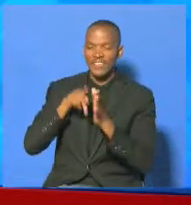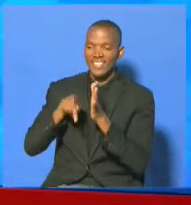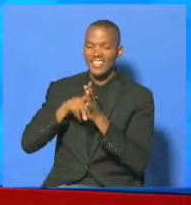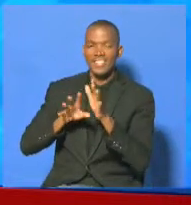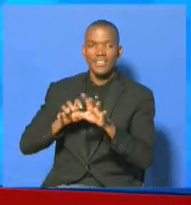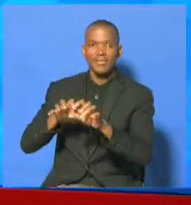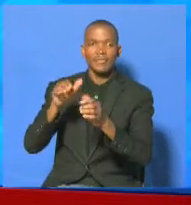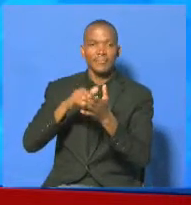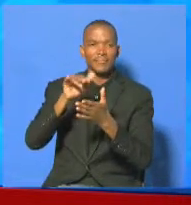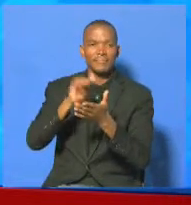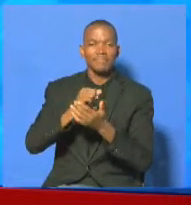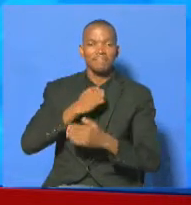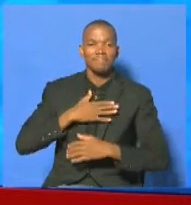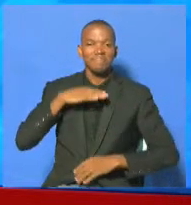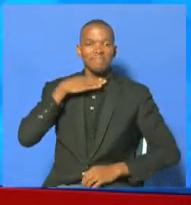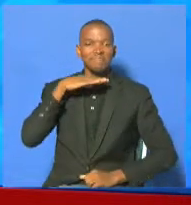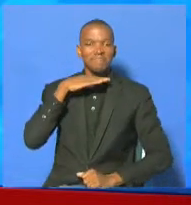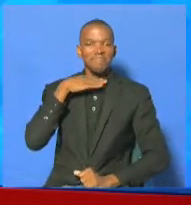the